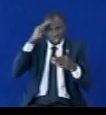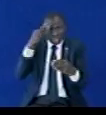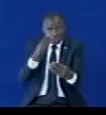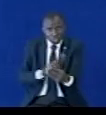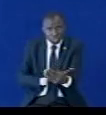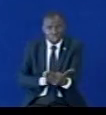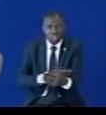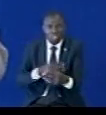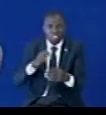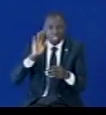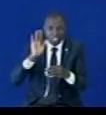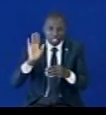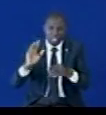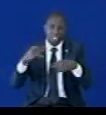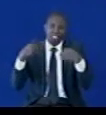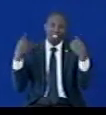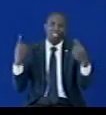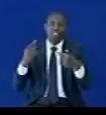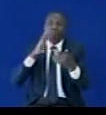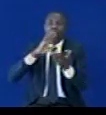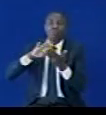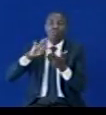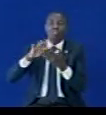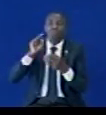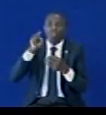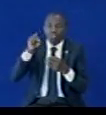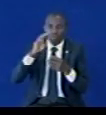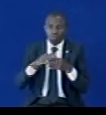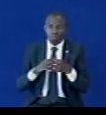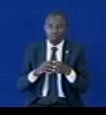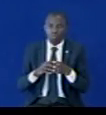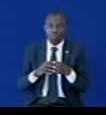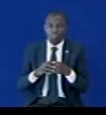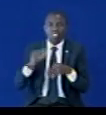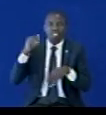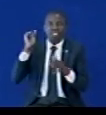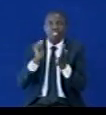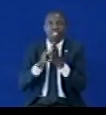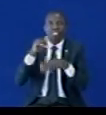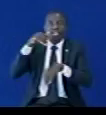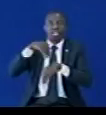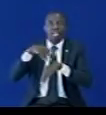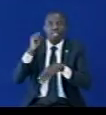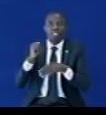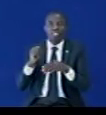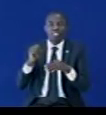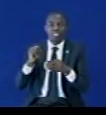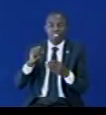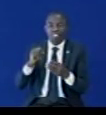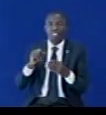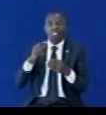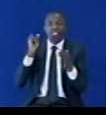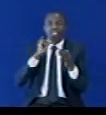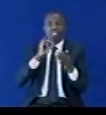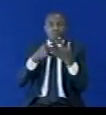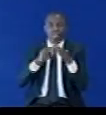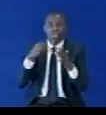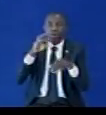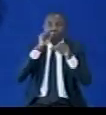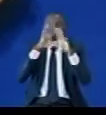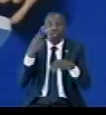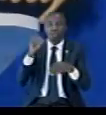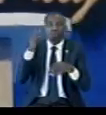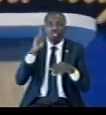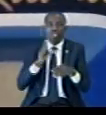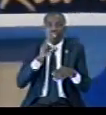thy sins be forgiven thee. That's the beginning of the blessing of God in our lives